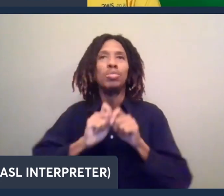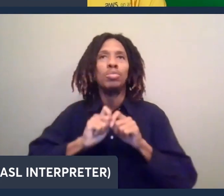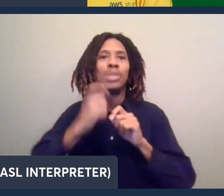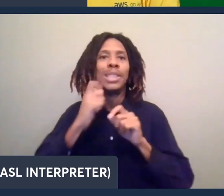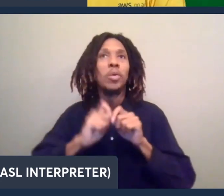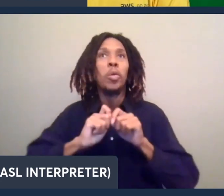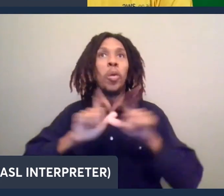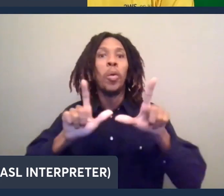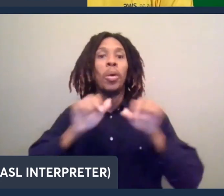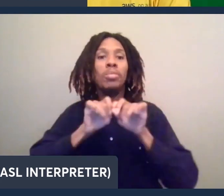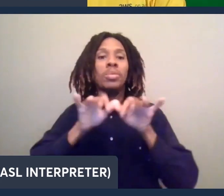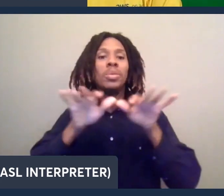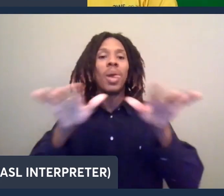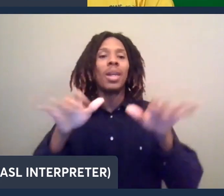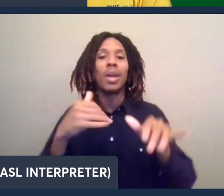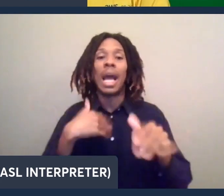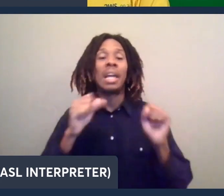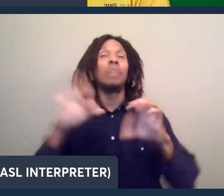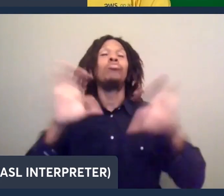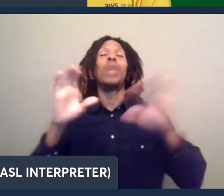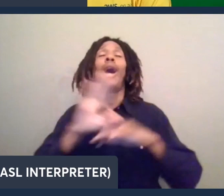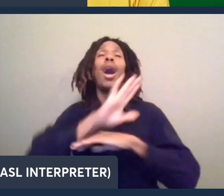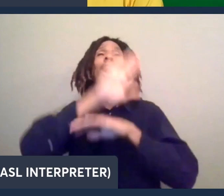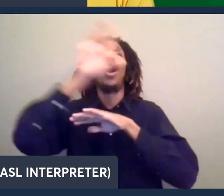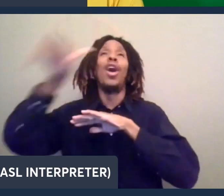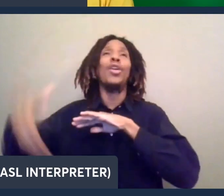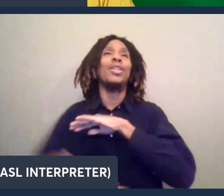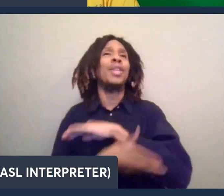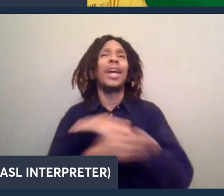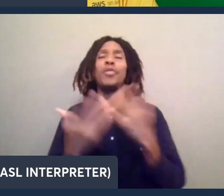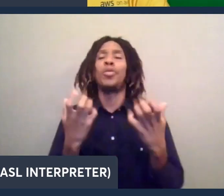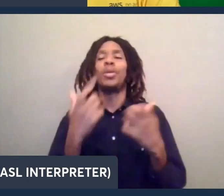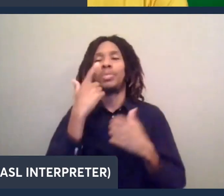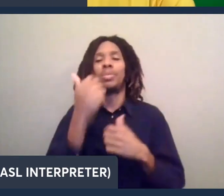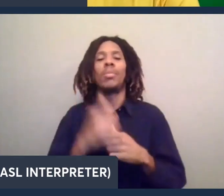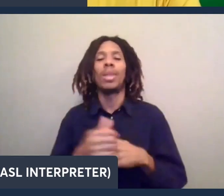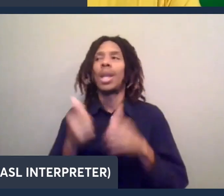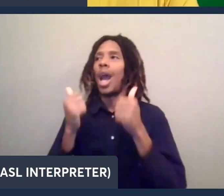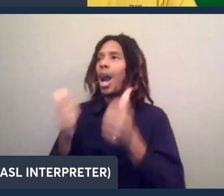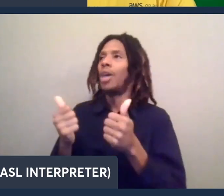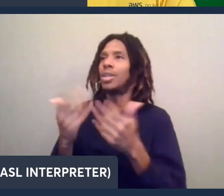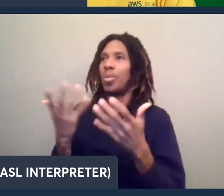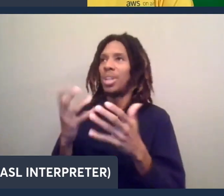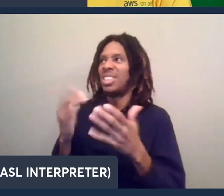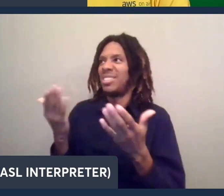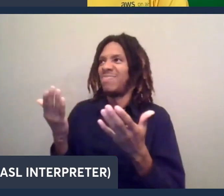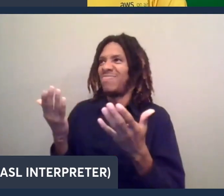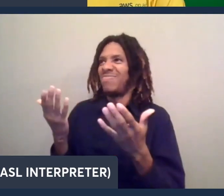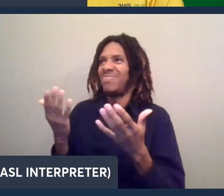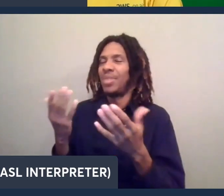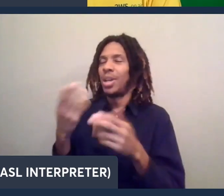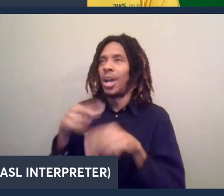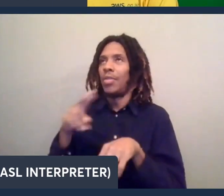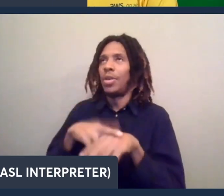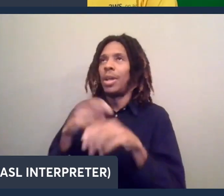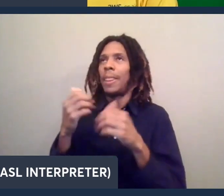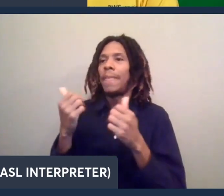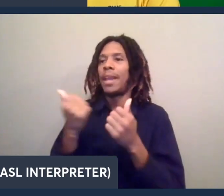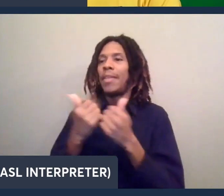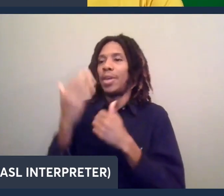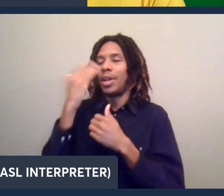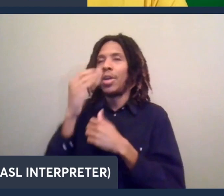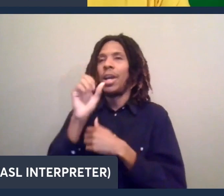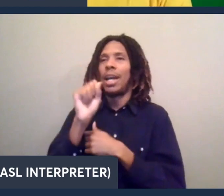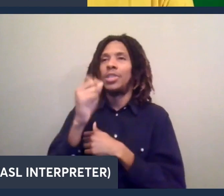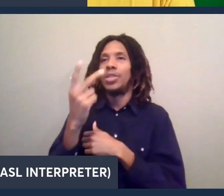to chat all day long about it. Awesome. So what is this thing? Of course, everybody knows what S3 is. It's